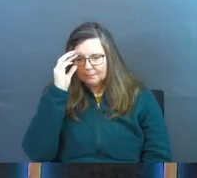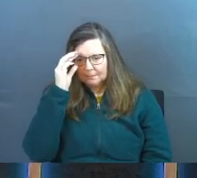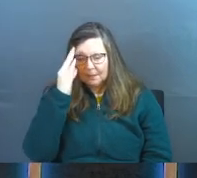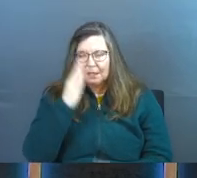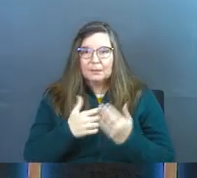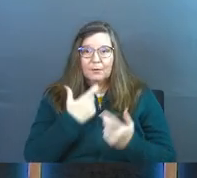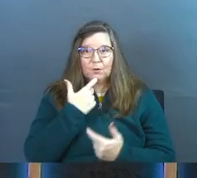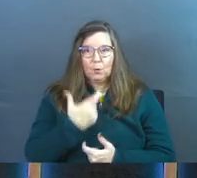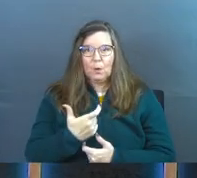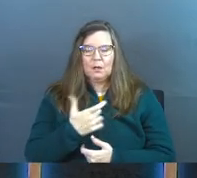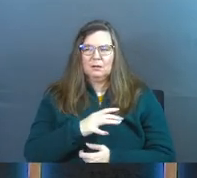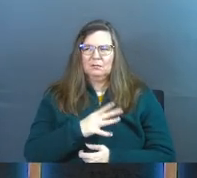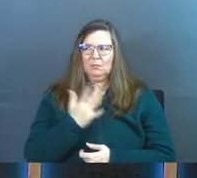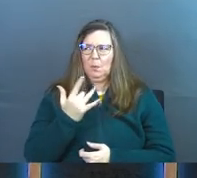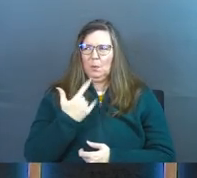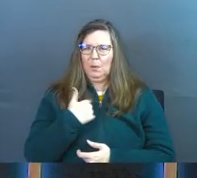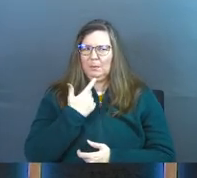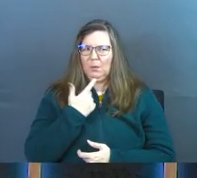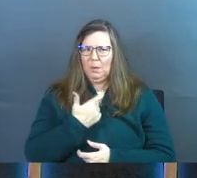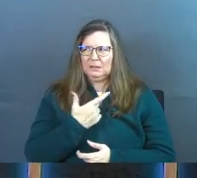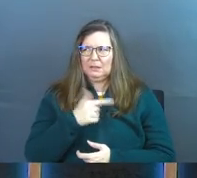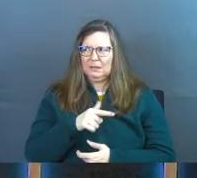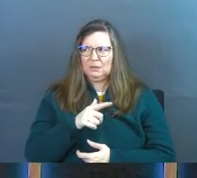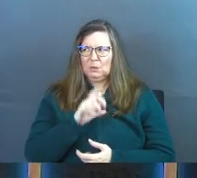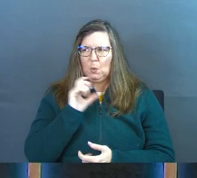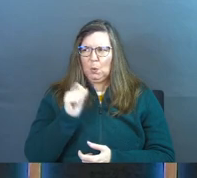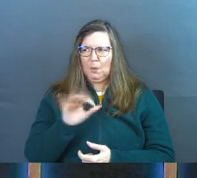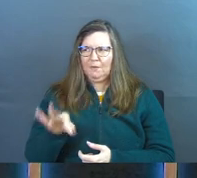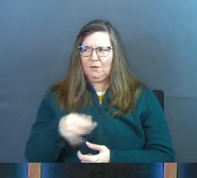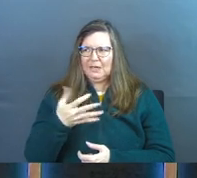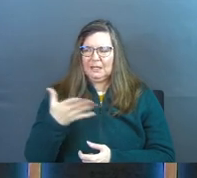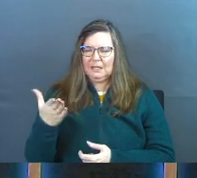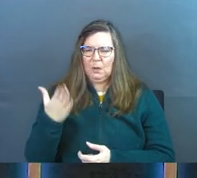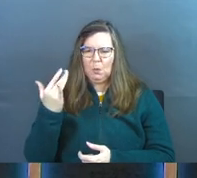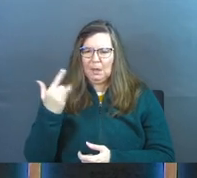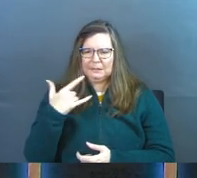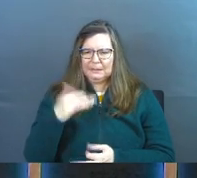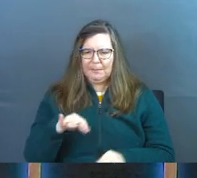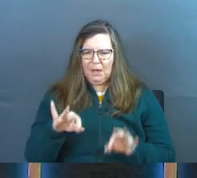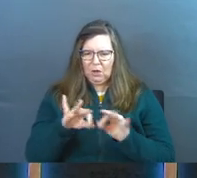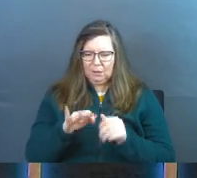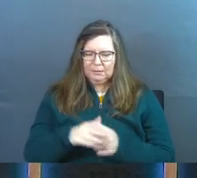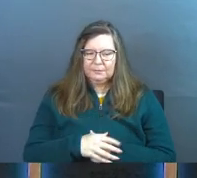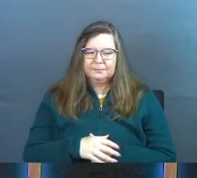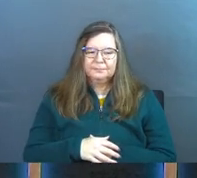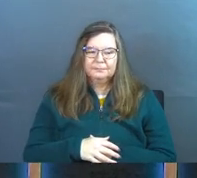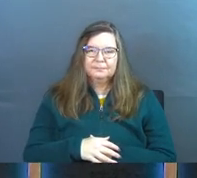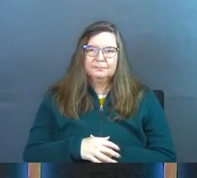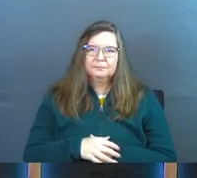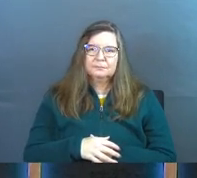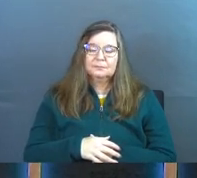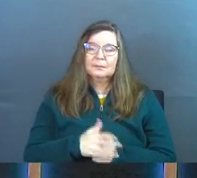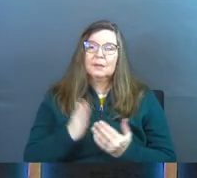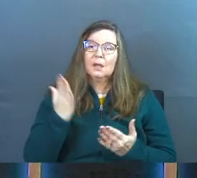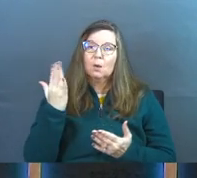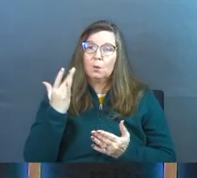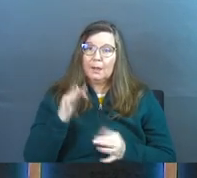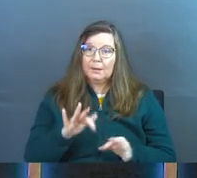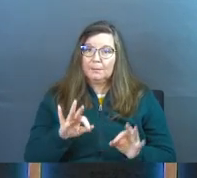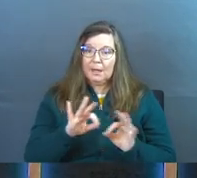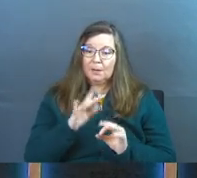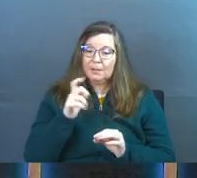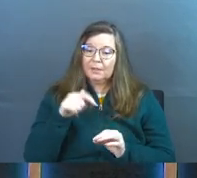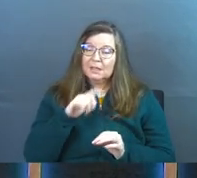And some of you have watched that, and you're like, "Why? What am I even watching here? This old French thing. Like, why does it matter?" And here's why it